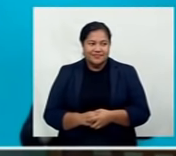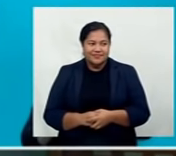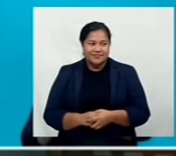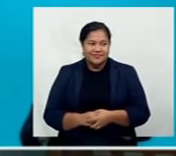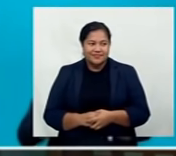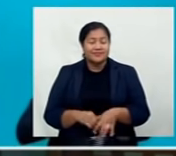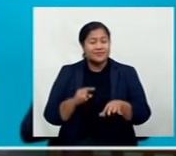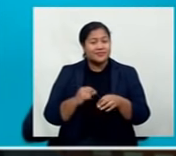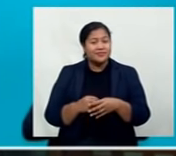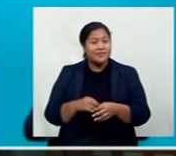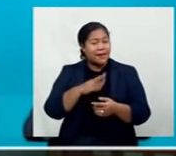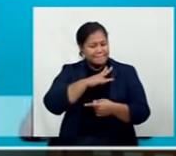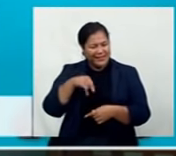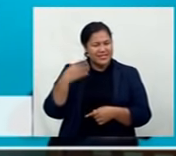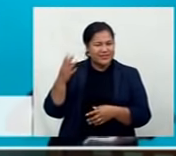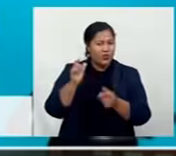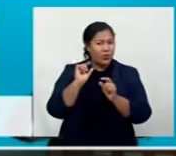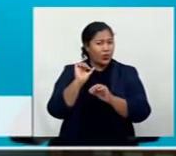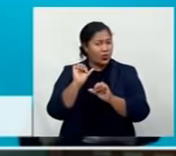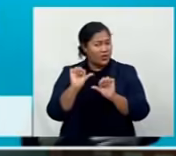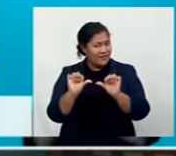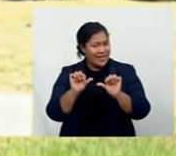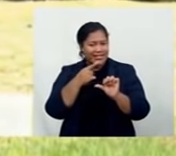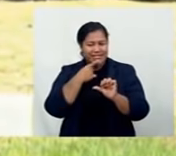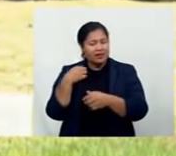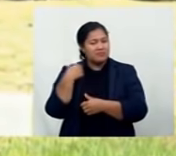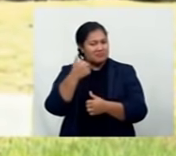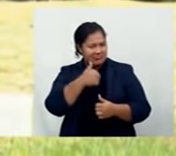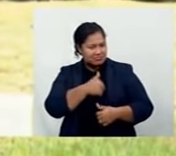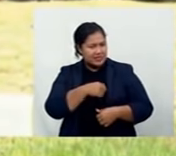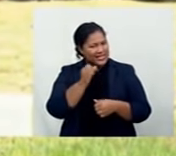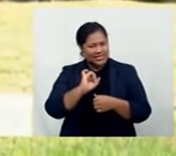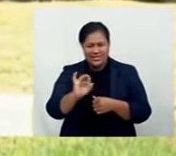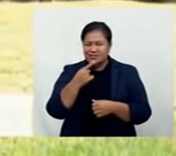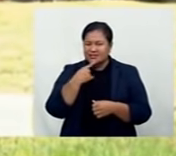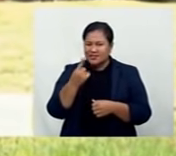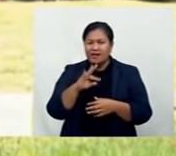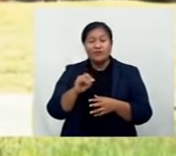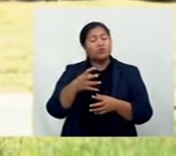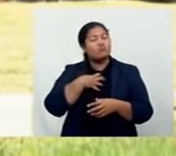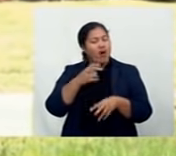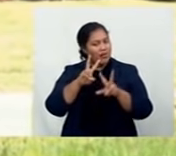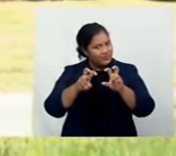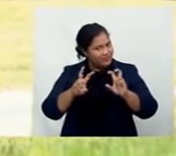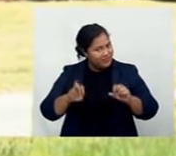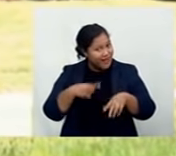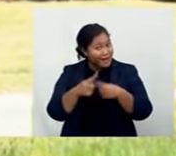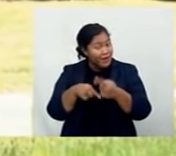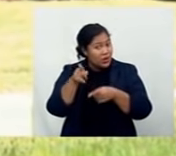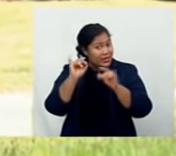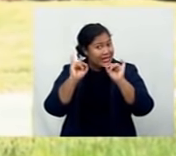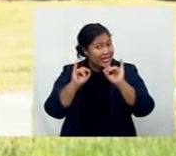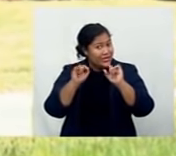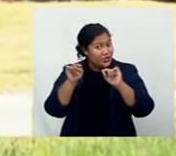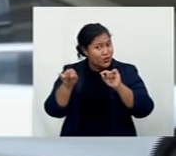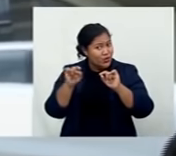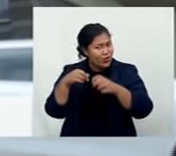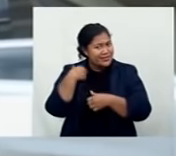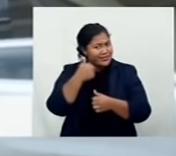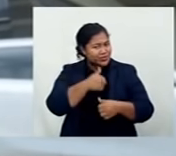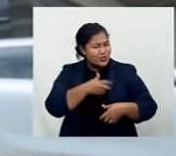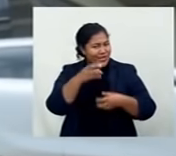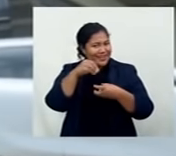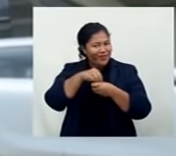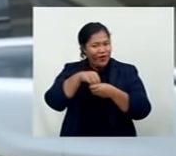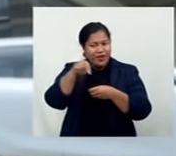make it clear. The Minister for Defence says the RFMF still insists for a thorough investigation into the issue about the soldier involved